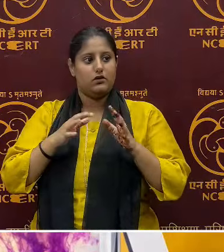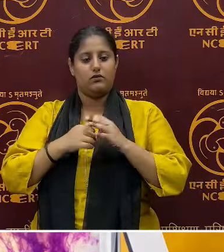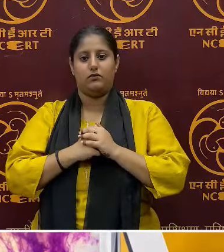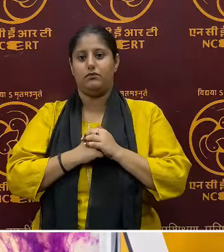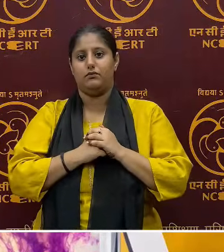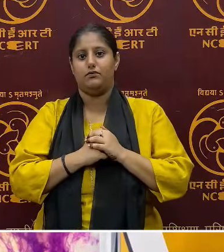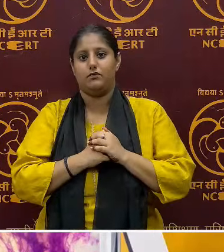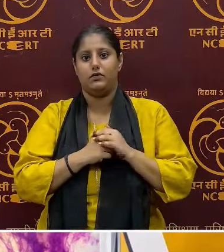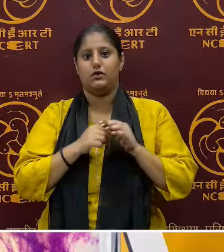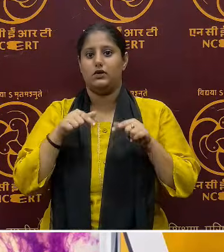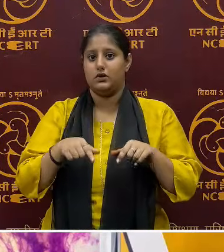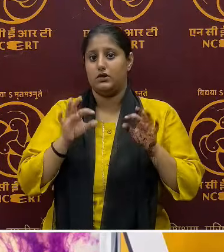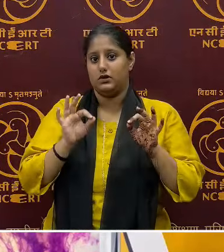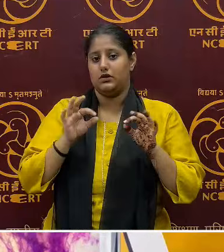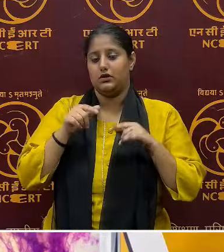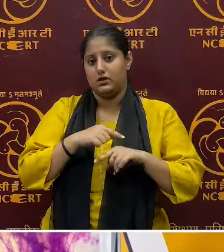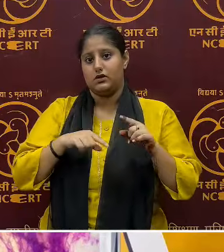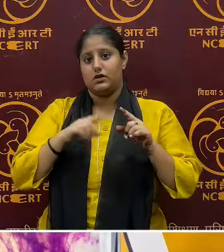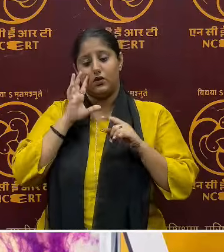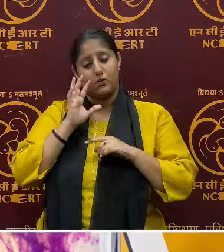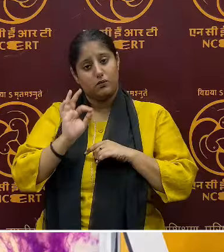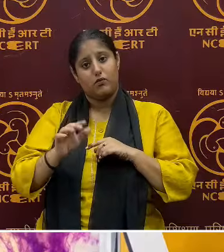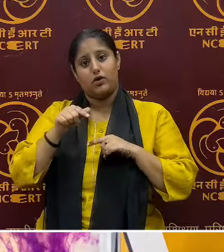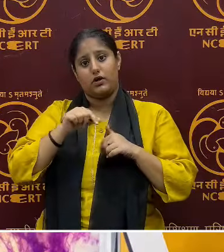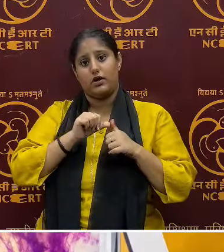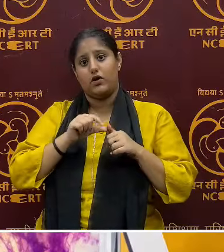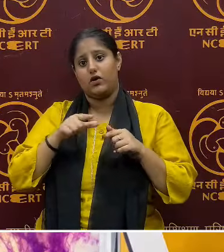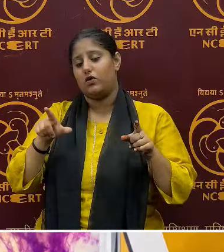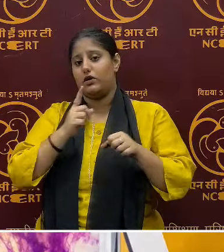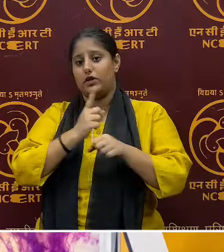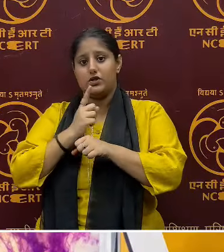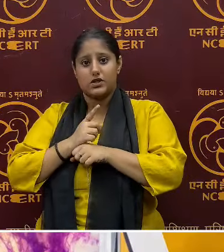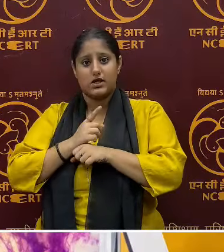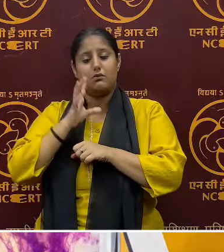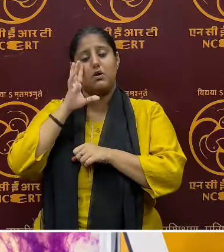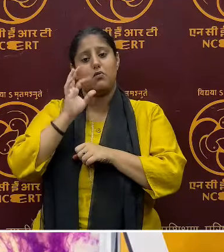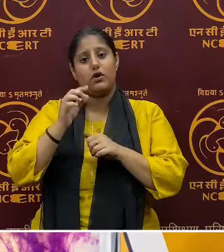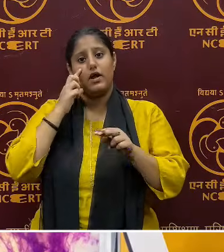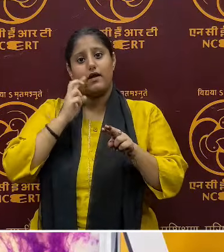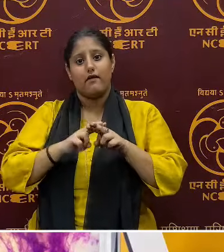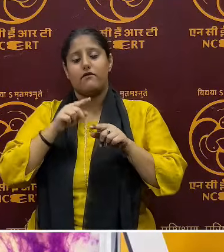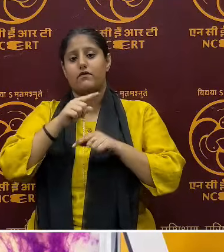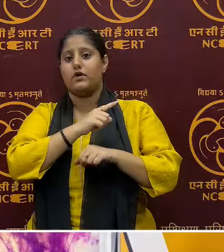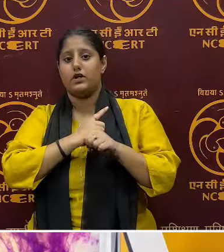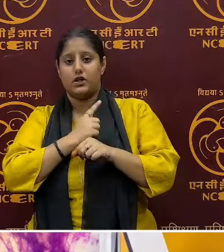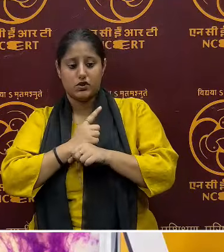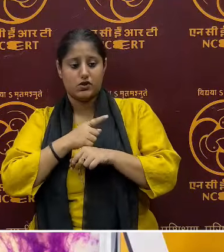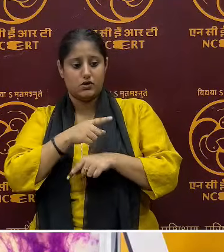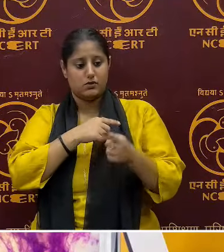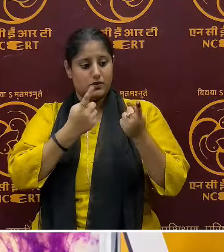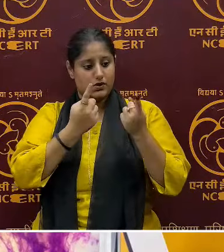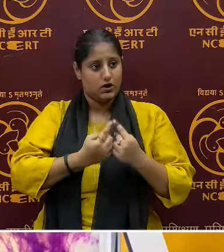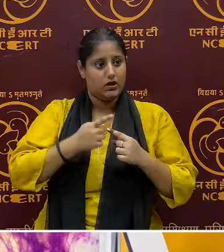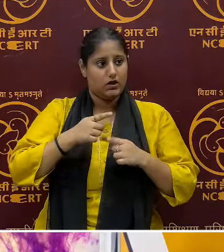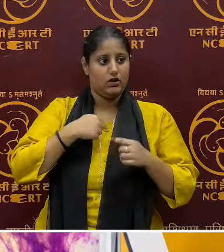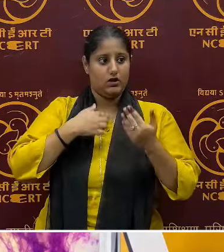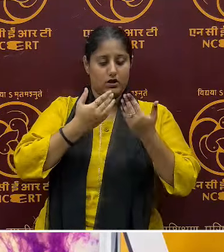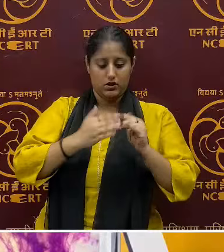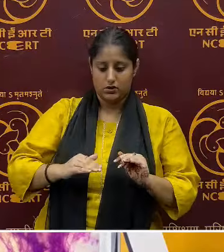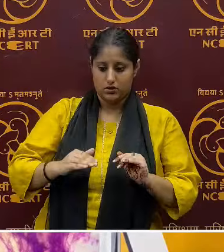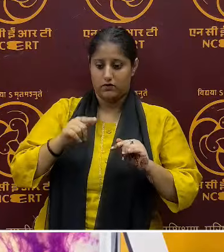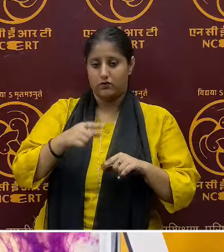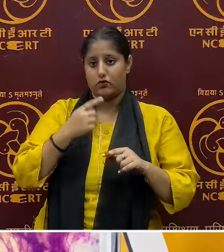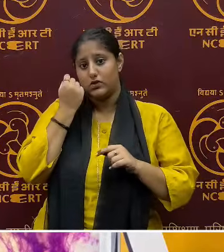So that's very important, and it's very important for the teacher as well. In fact, teacher can also check, where the child stands in terms